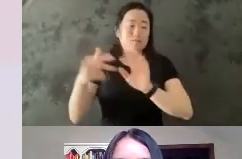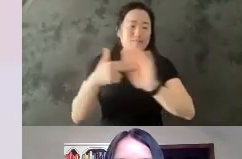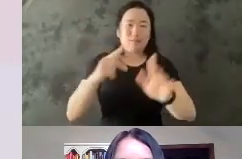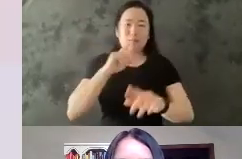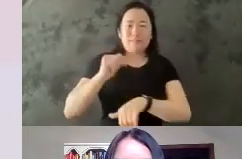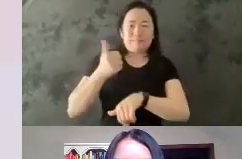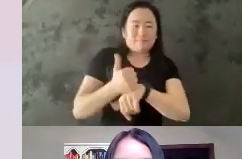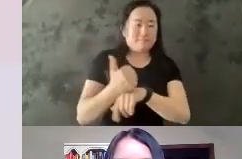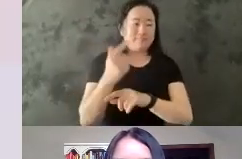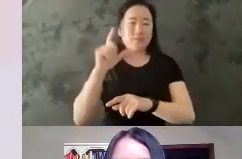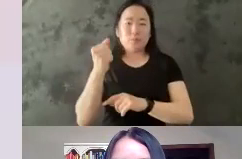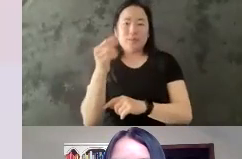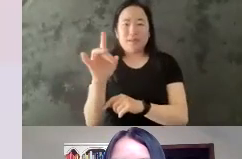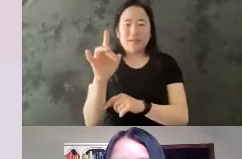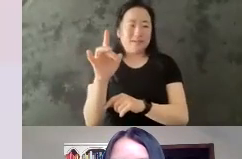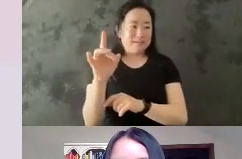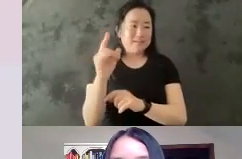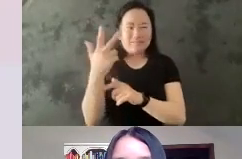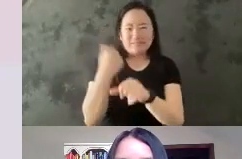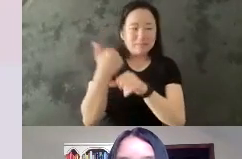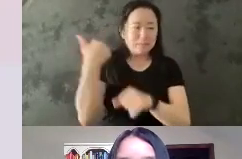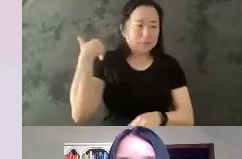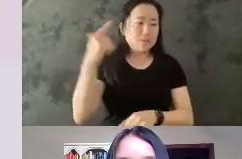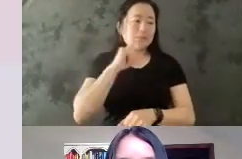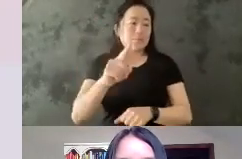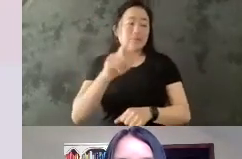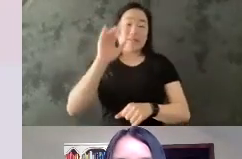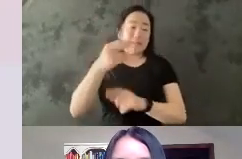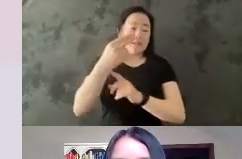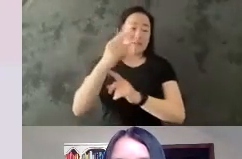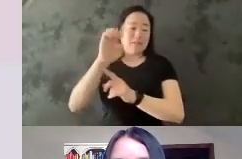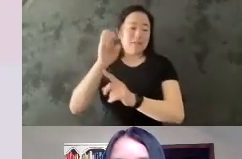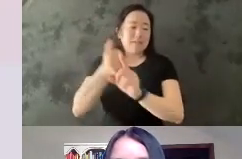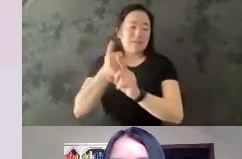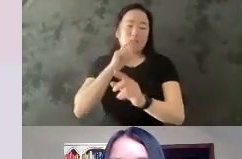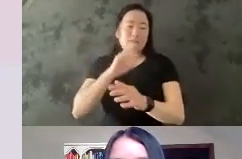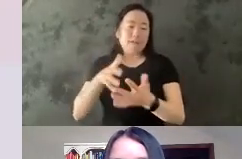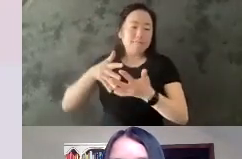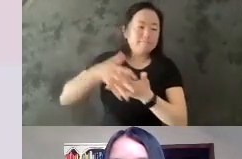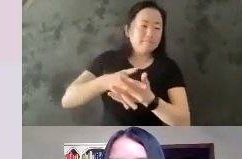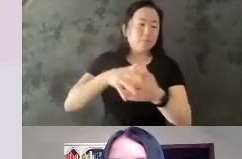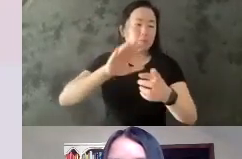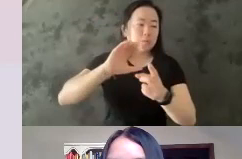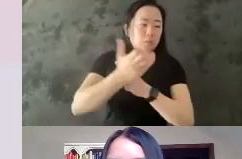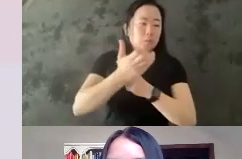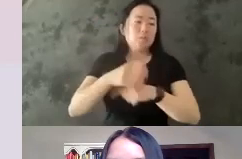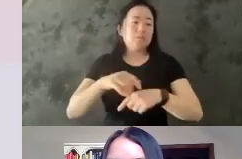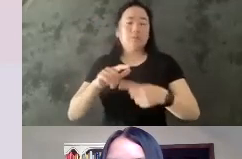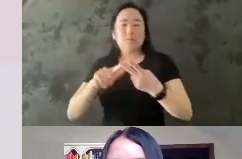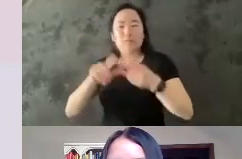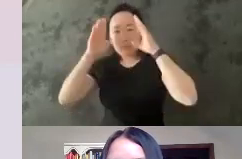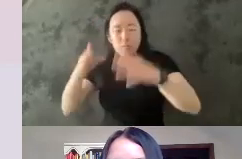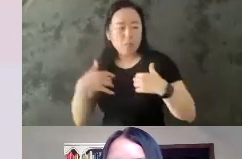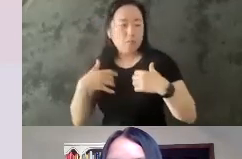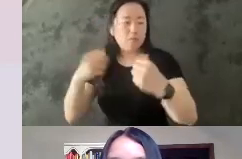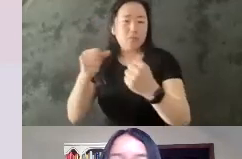strengths-based, culturally rooted approach to wellness. And we'll talk in the next slide about really what are the differences between trauma-informed care